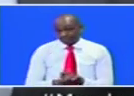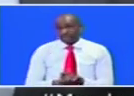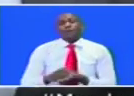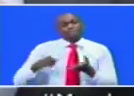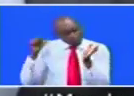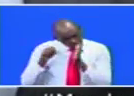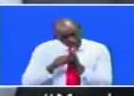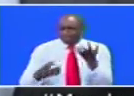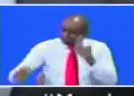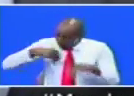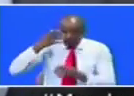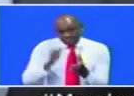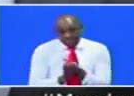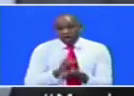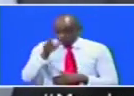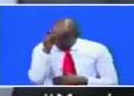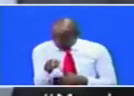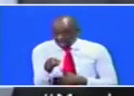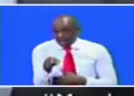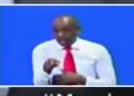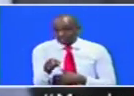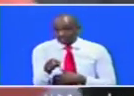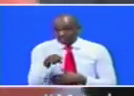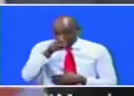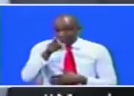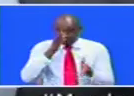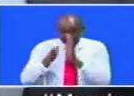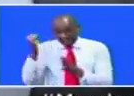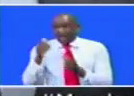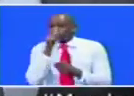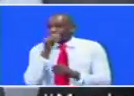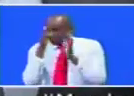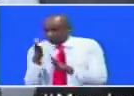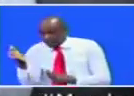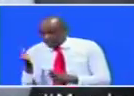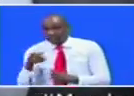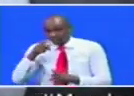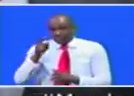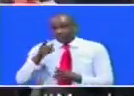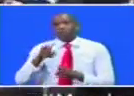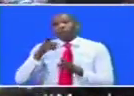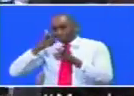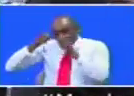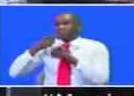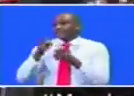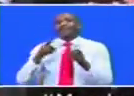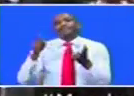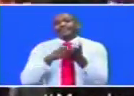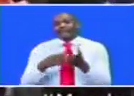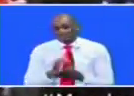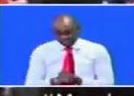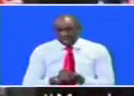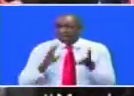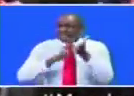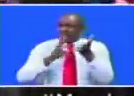chaos is created. And then there is, you know, then if he dies, you say, oh, that was a stray bullet. Migori County is known